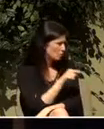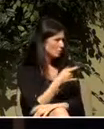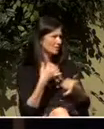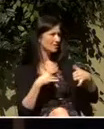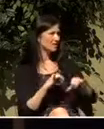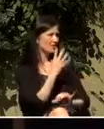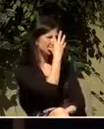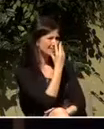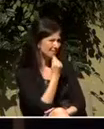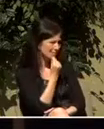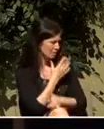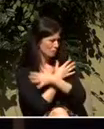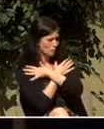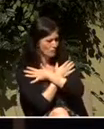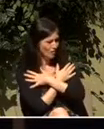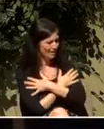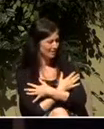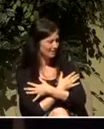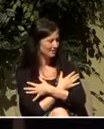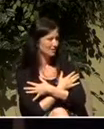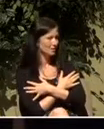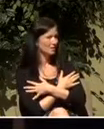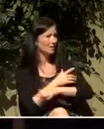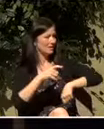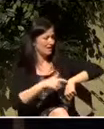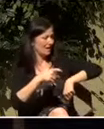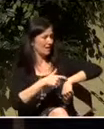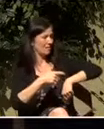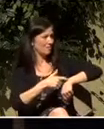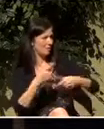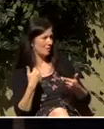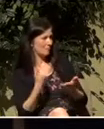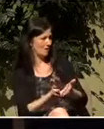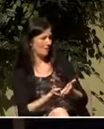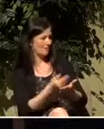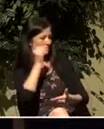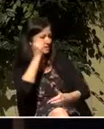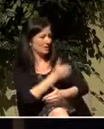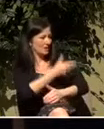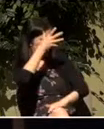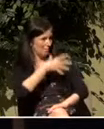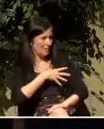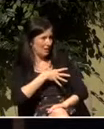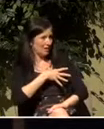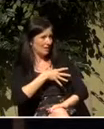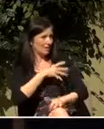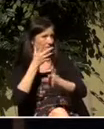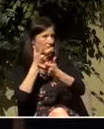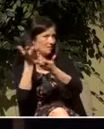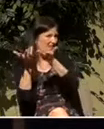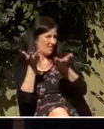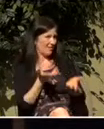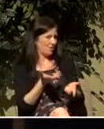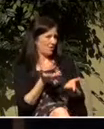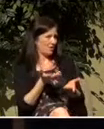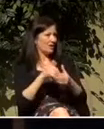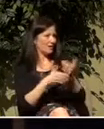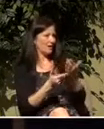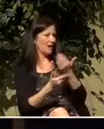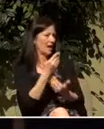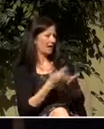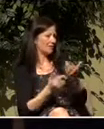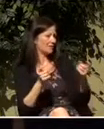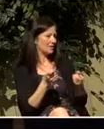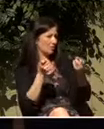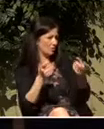resting? Look, the hour has come. The Son of Man is delivered into the hands of sinners. Rise, let's go.